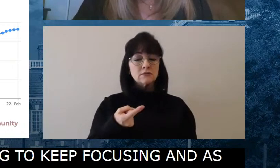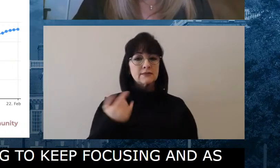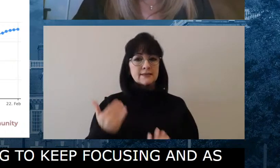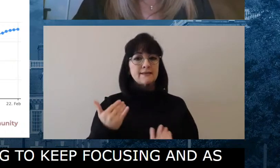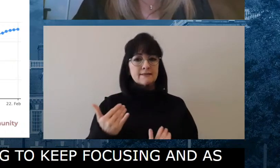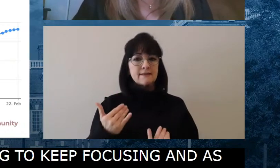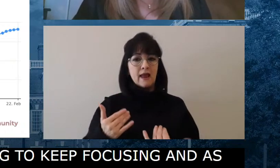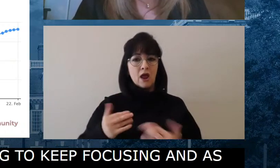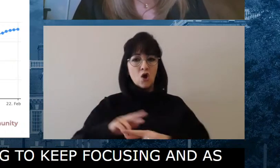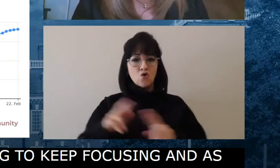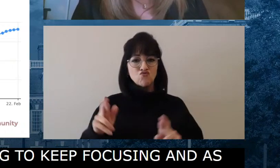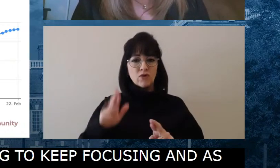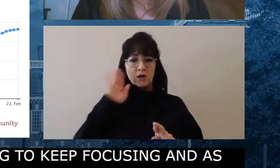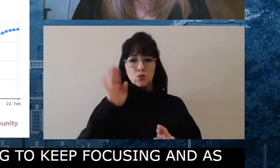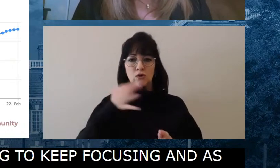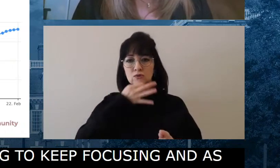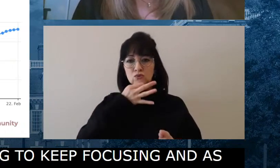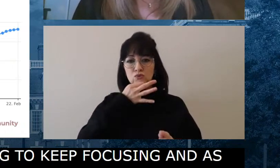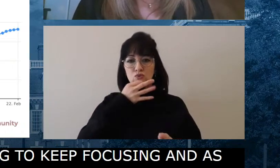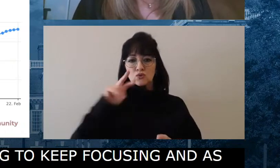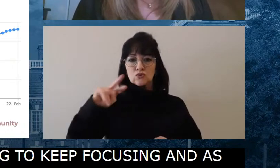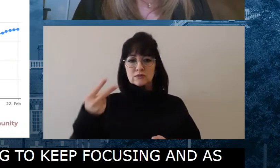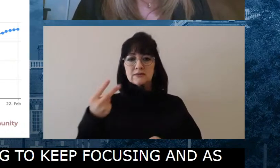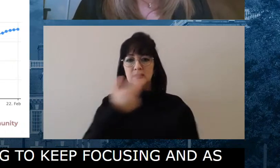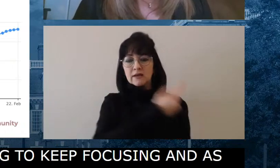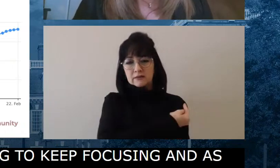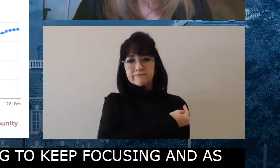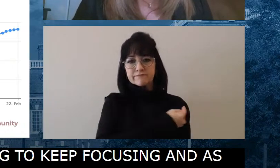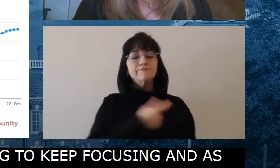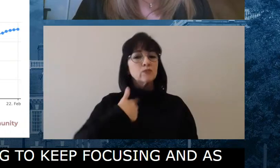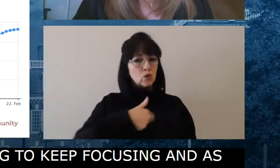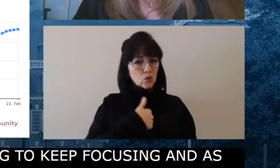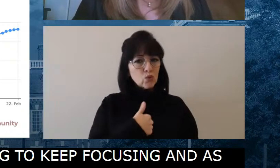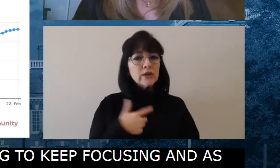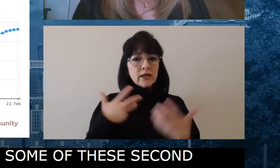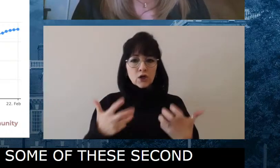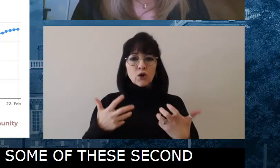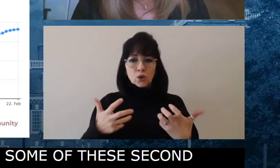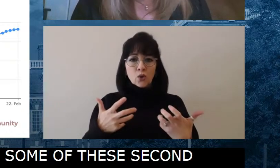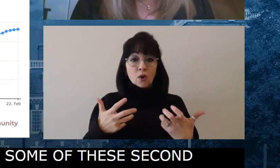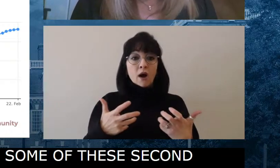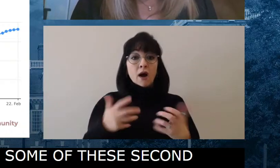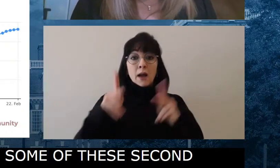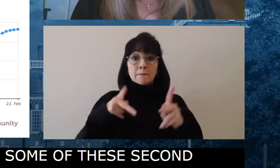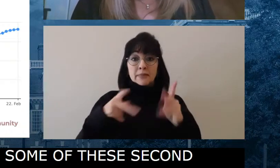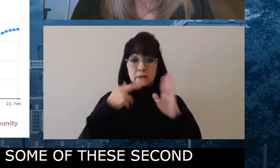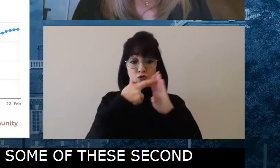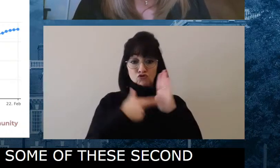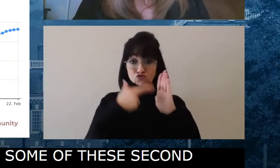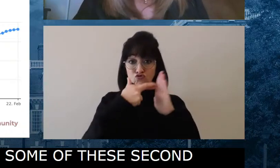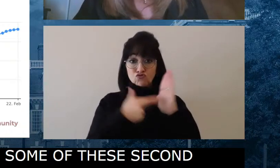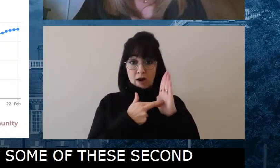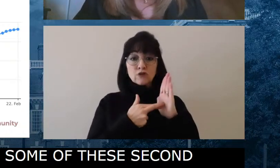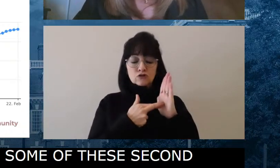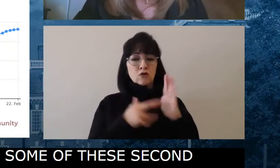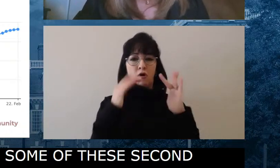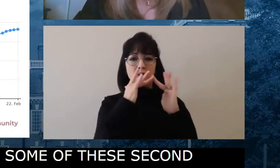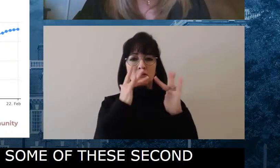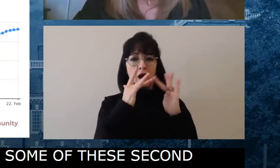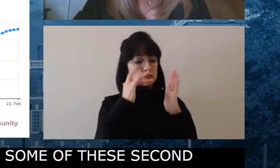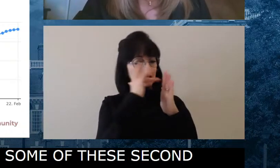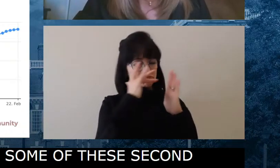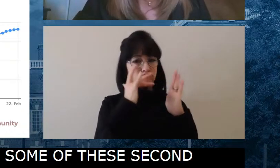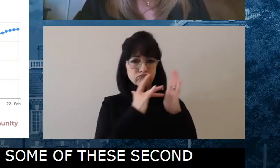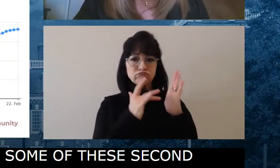more people invited to vaccine opportunities for their first